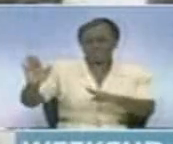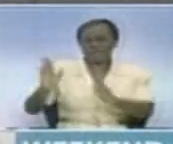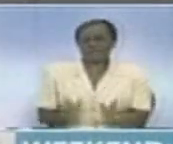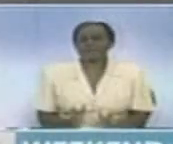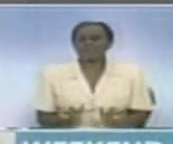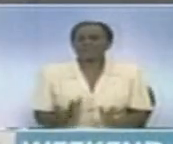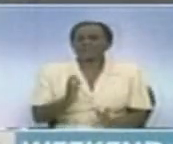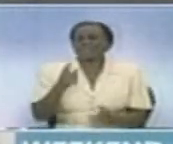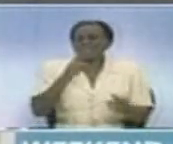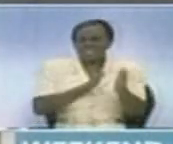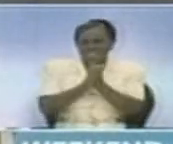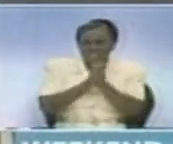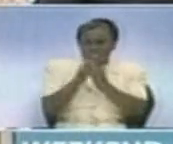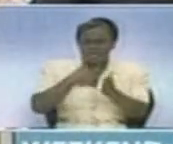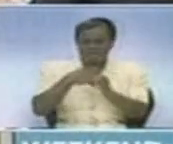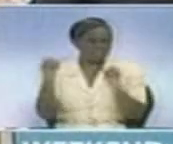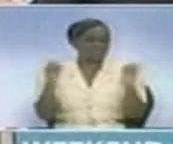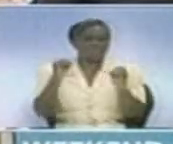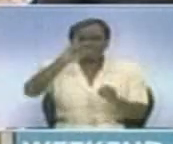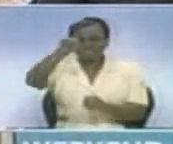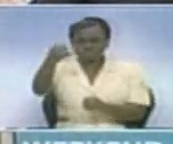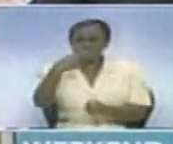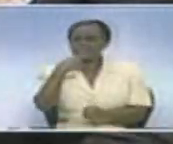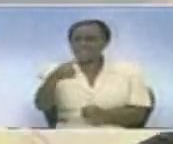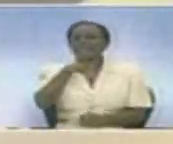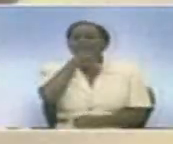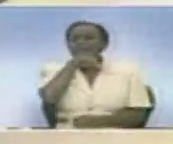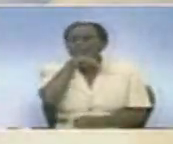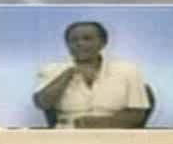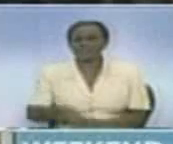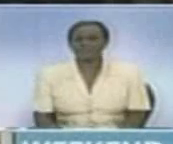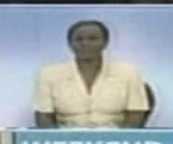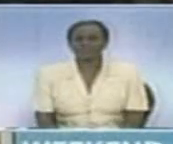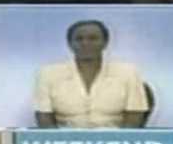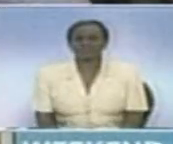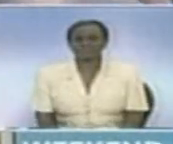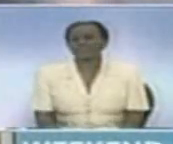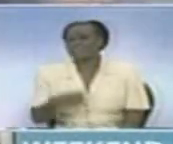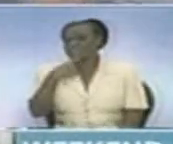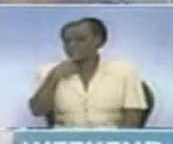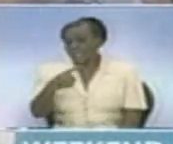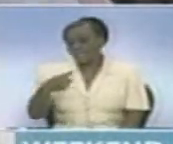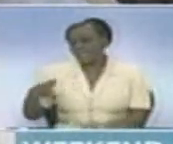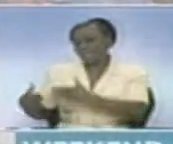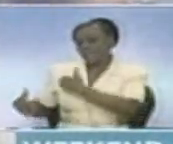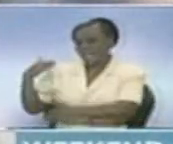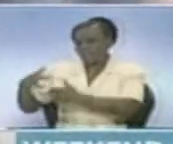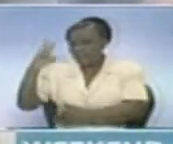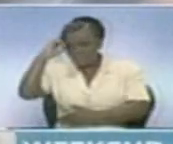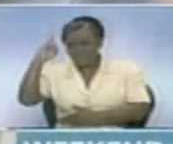are not interested, Jubilee tells Raila. Nikisema ukiona jirani